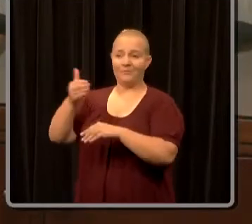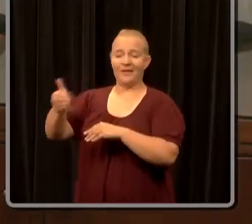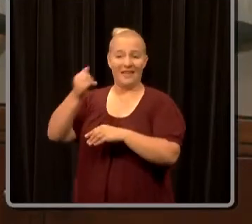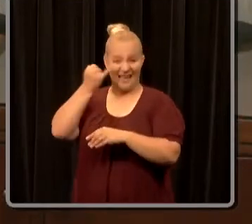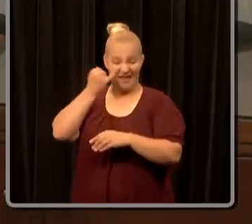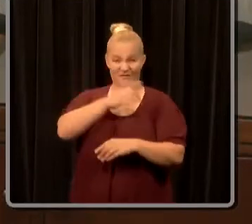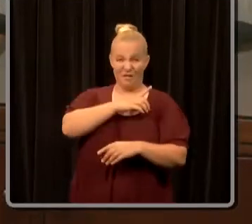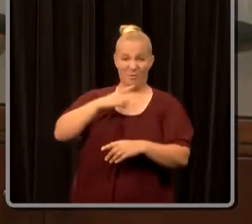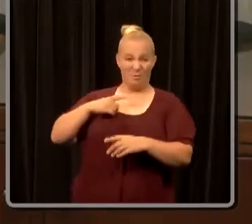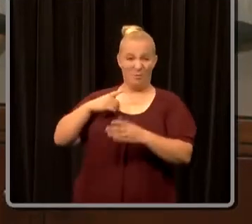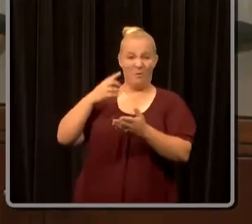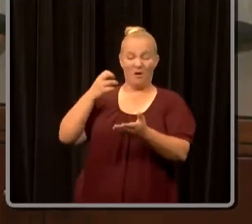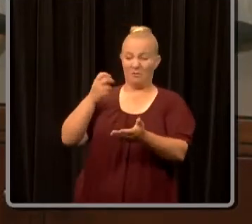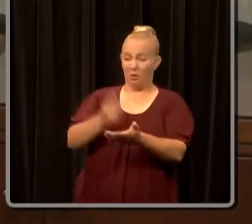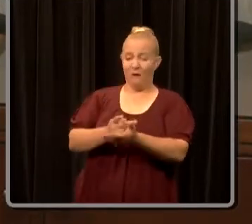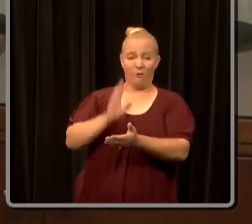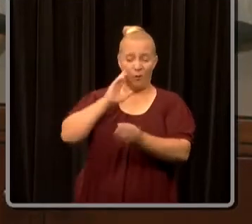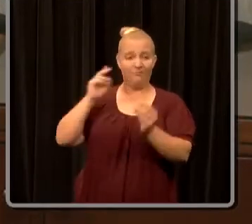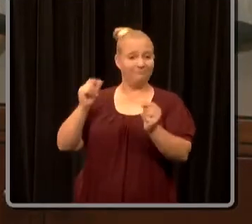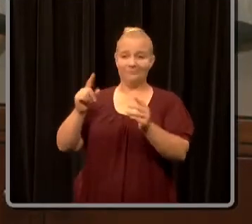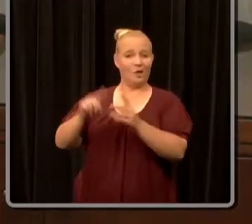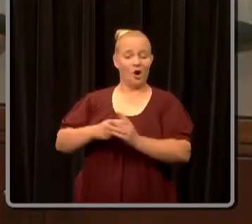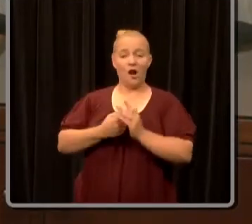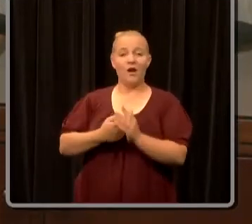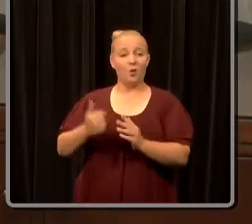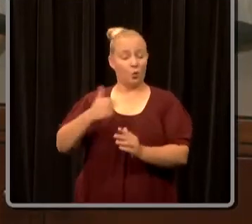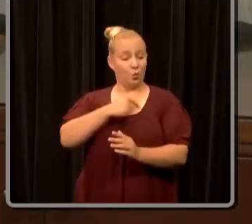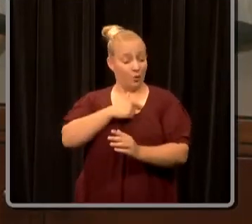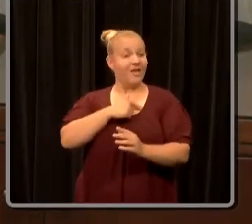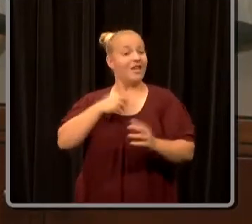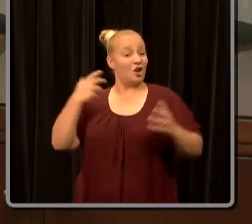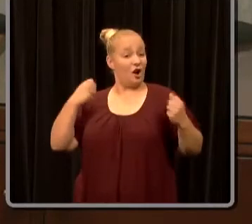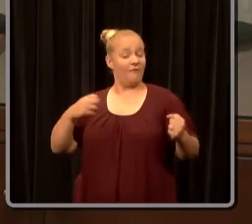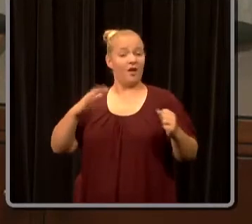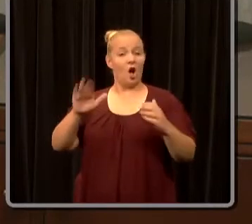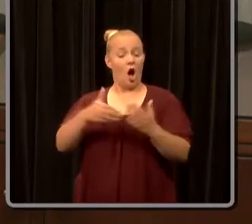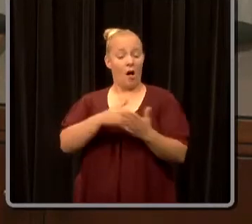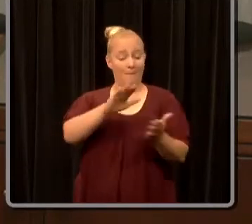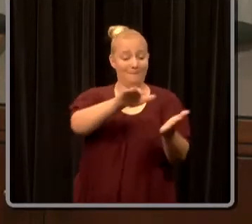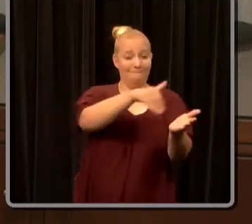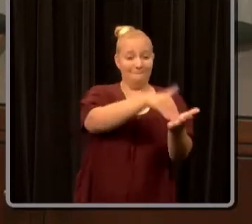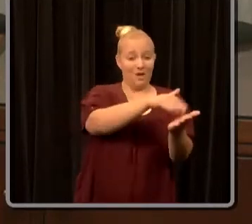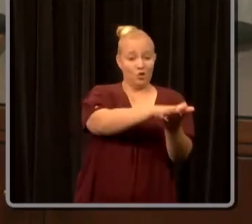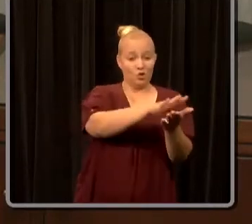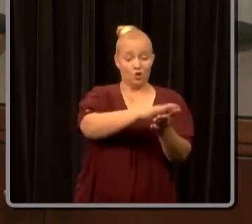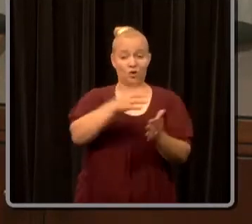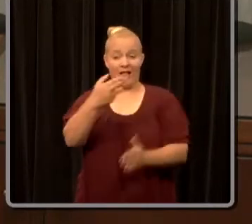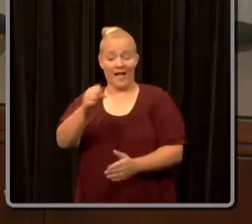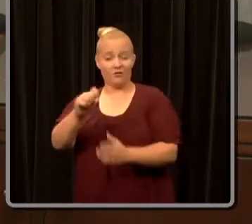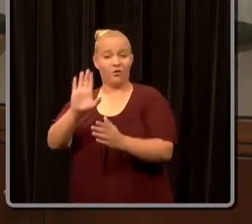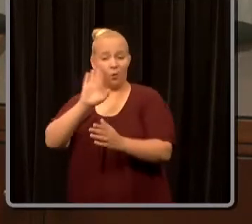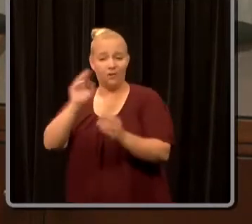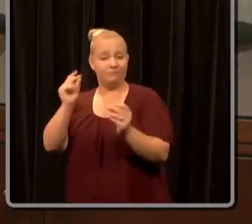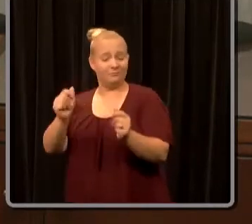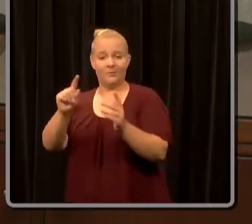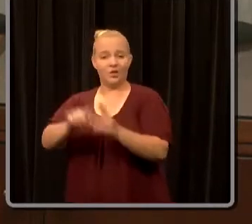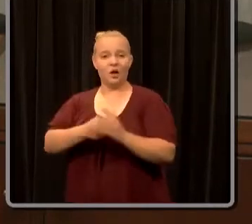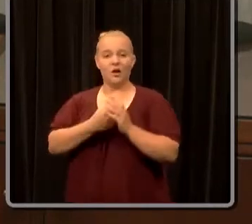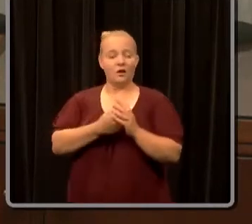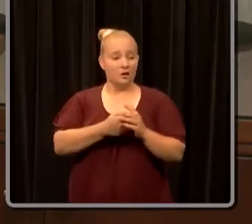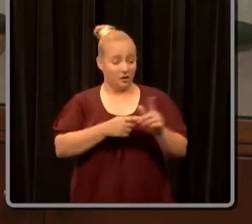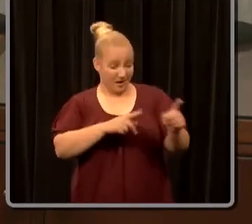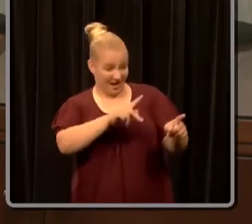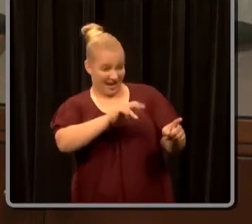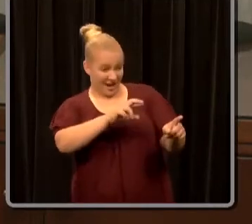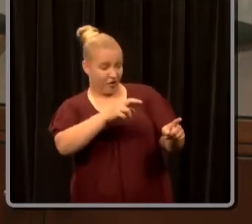And so we are extremely confident that we'll have all secondary schools up and running prior to school starting. But Mr. Kiger